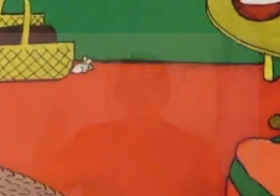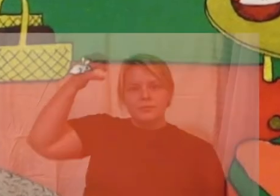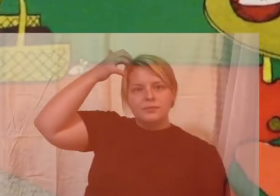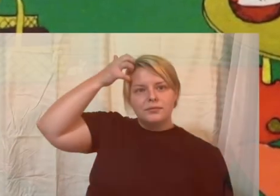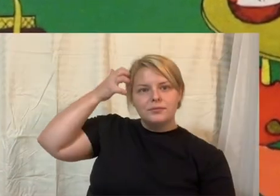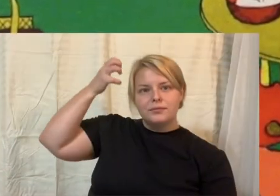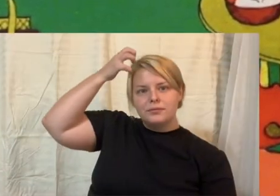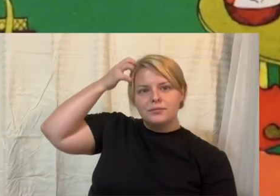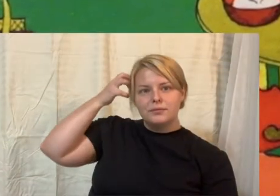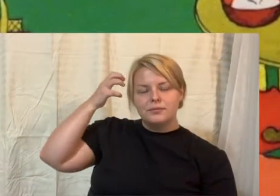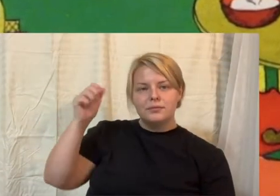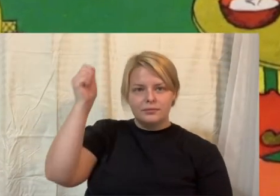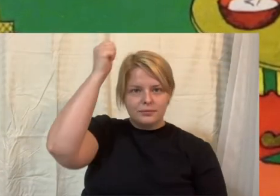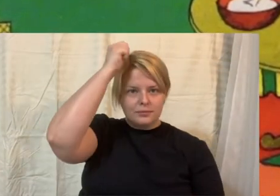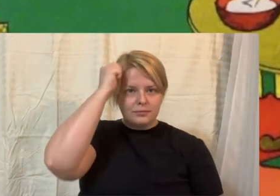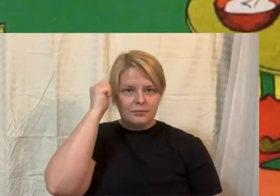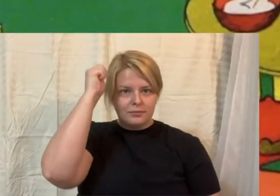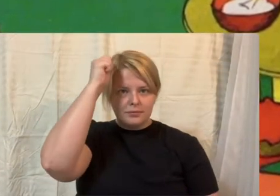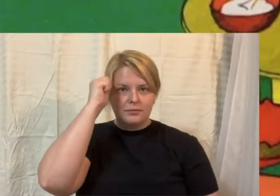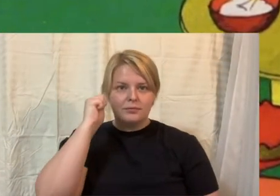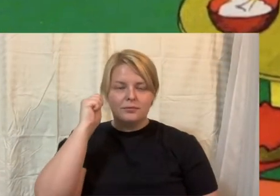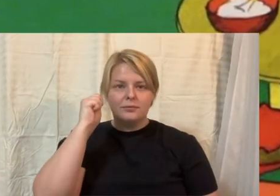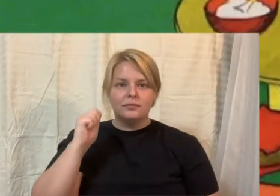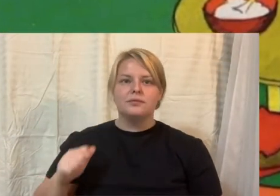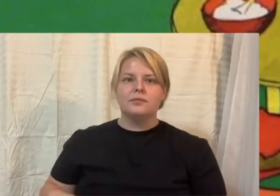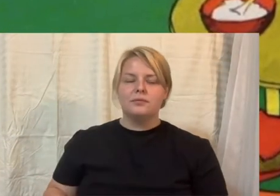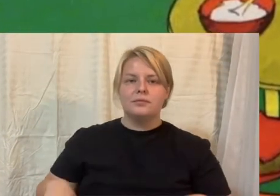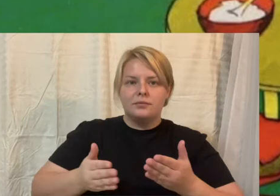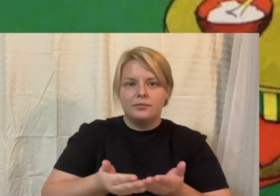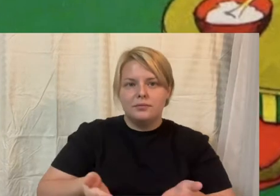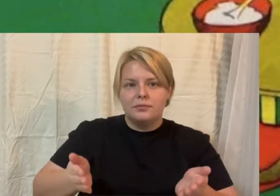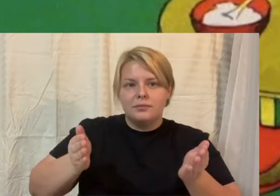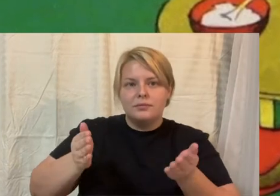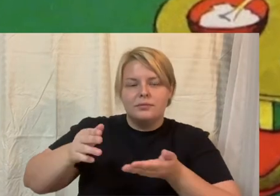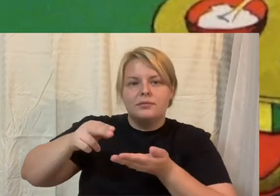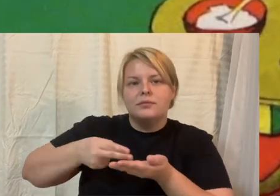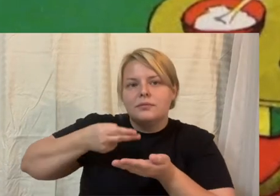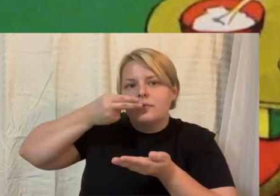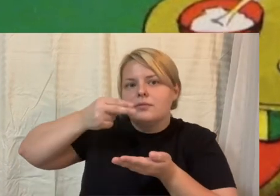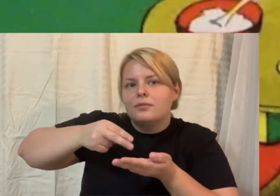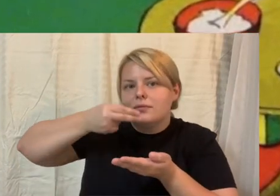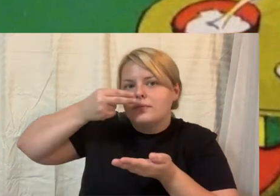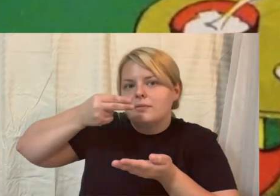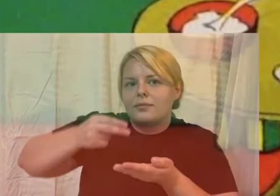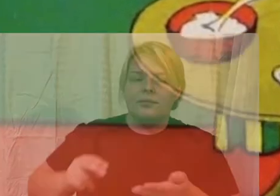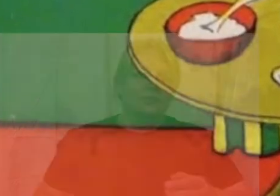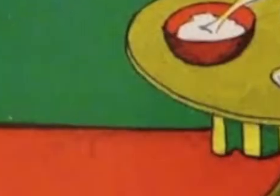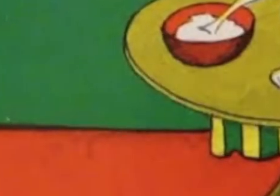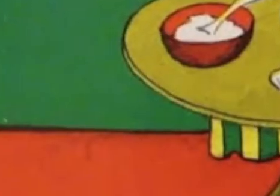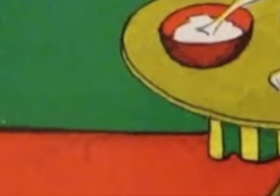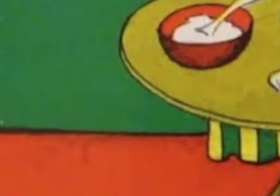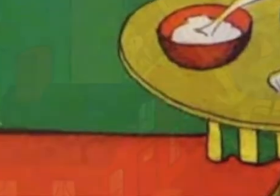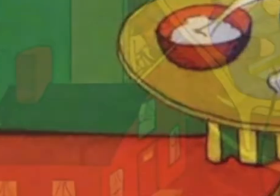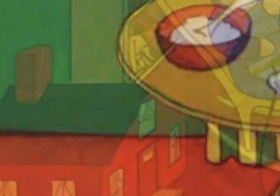and a comb and a brush and a bowl full of mush.